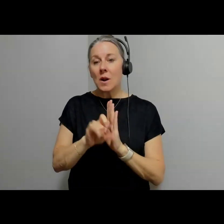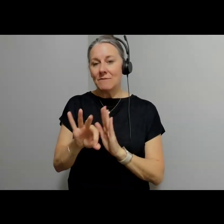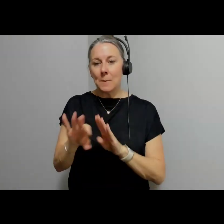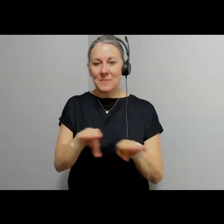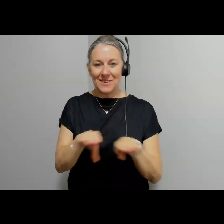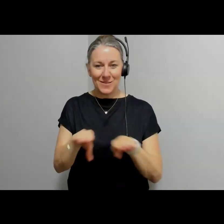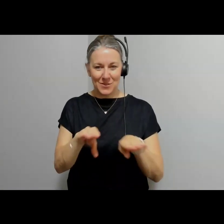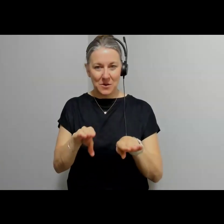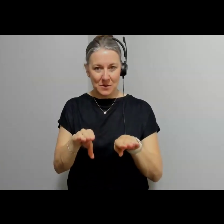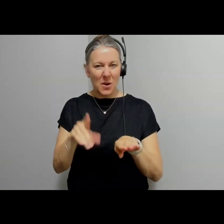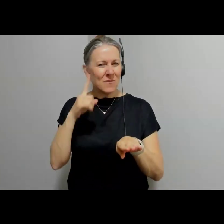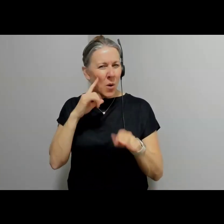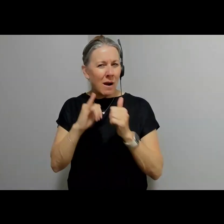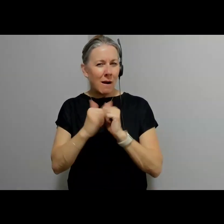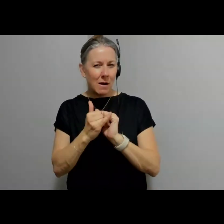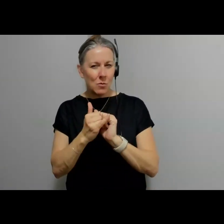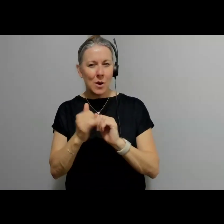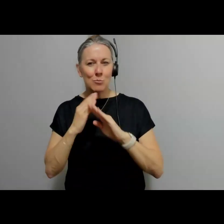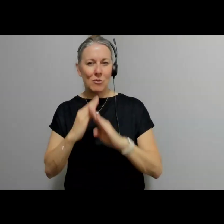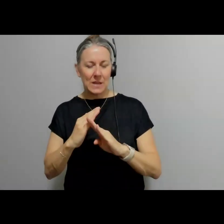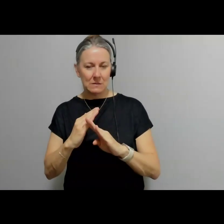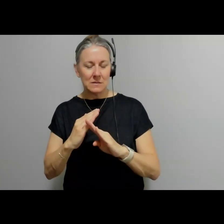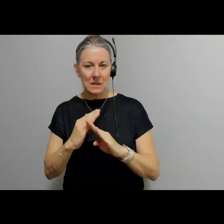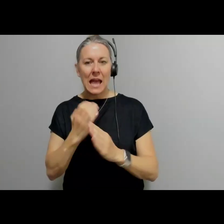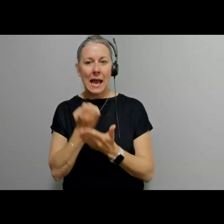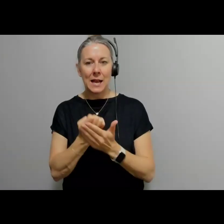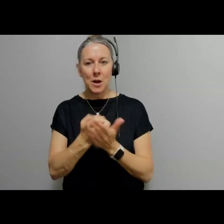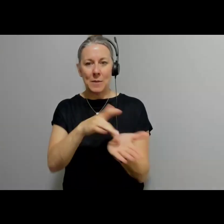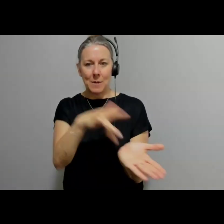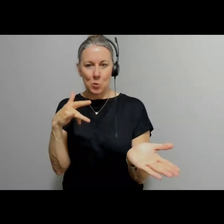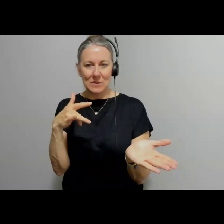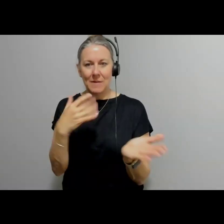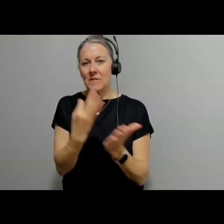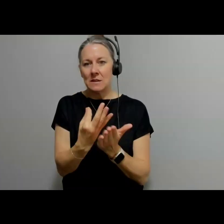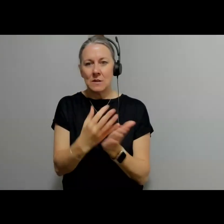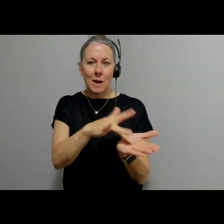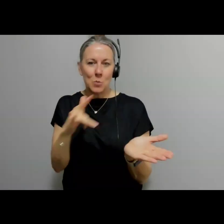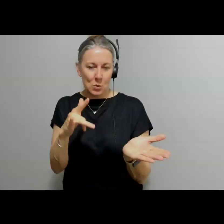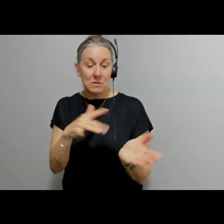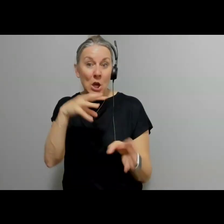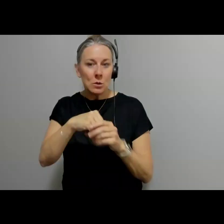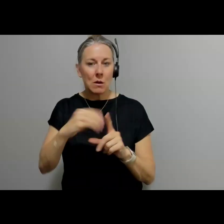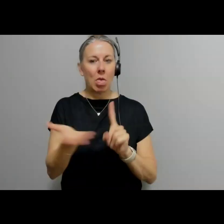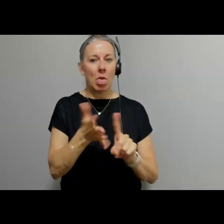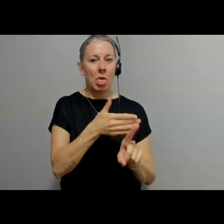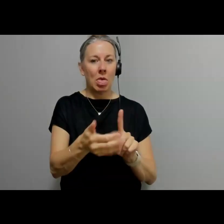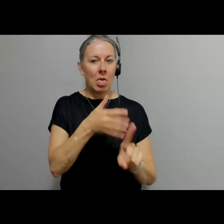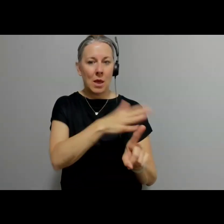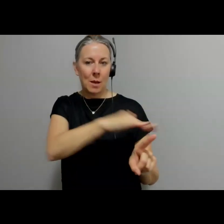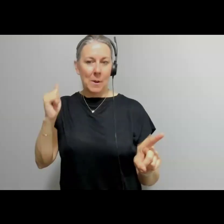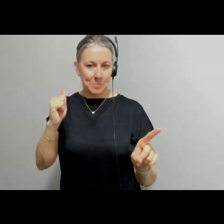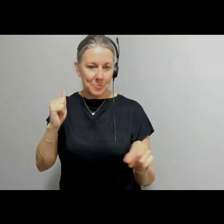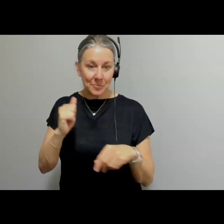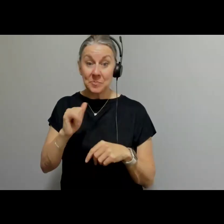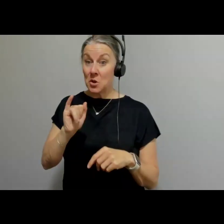including coercion. But we are also investing in digital skills. And this is one of the things that I heard from Judy about, actually.